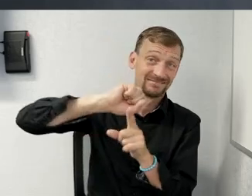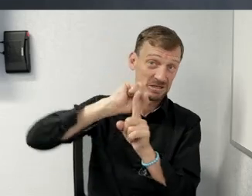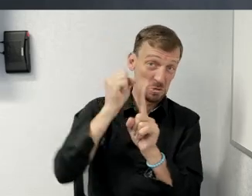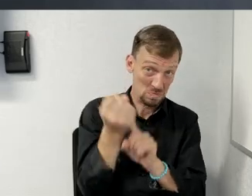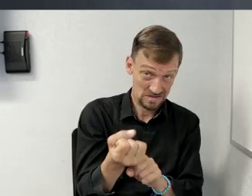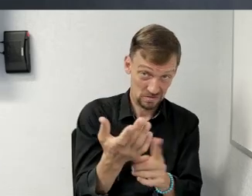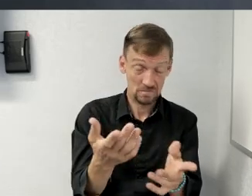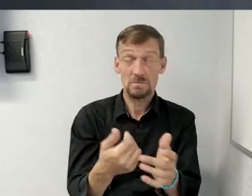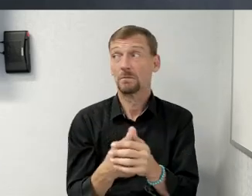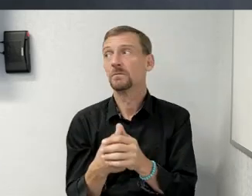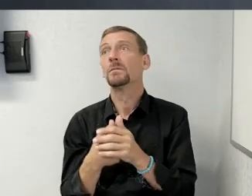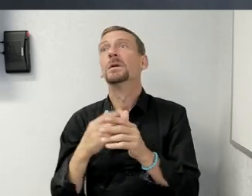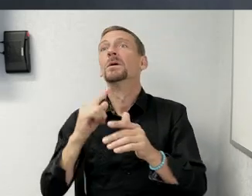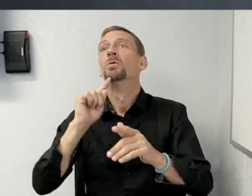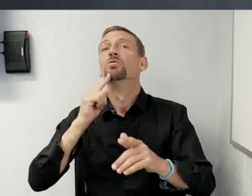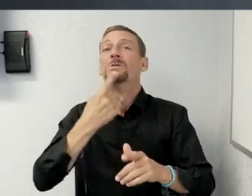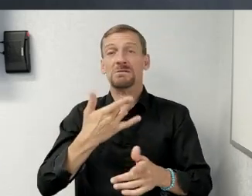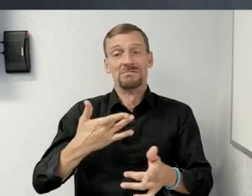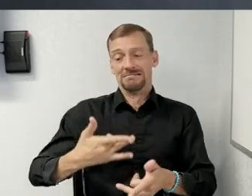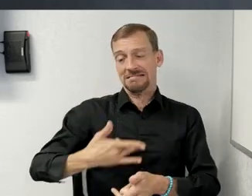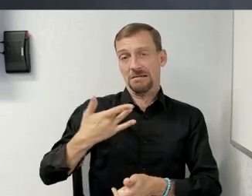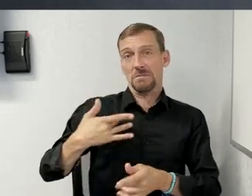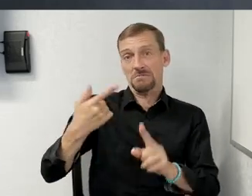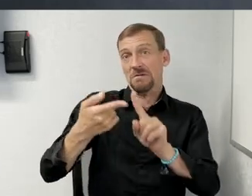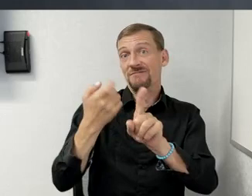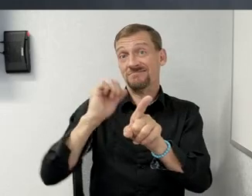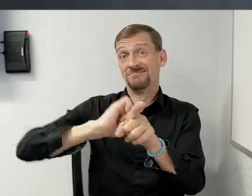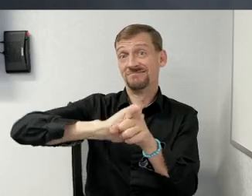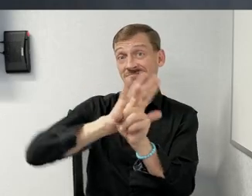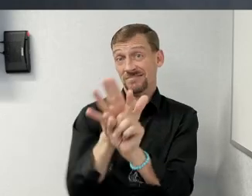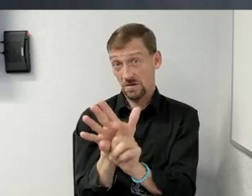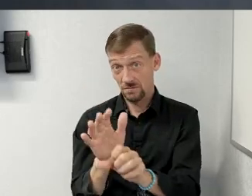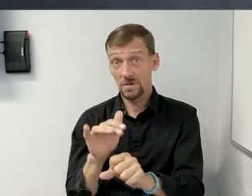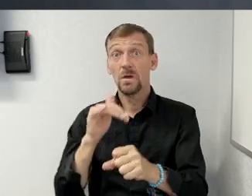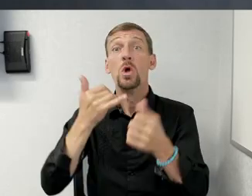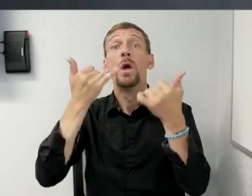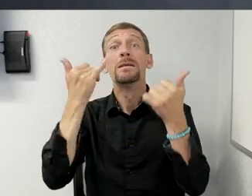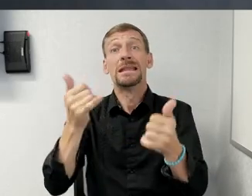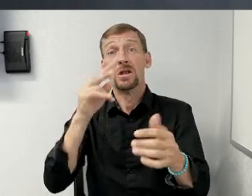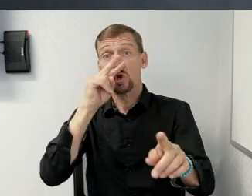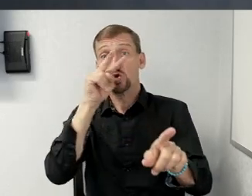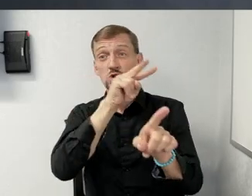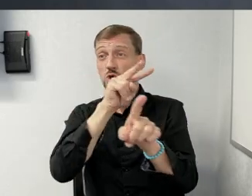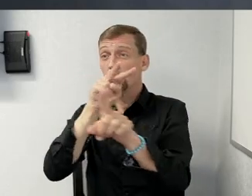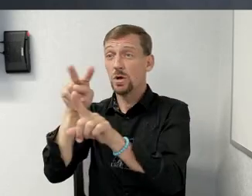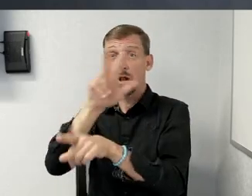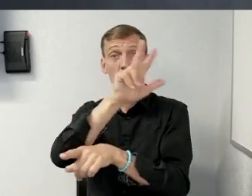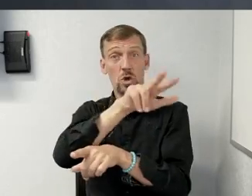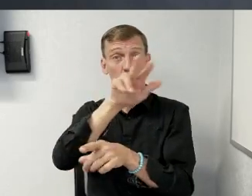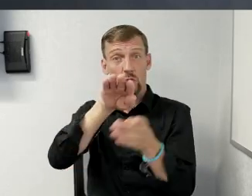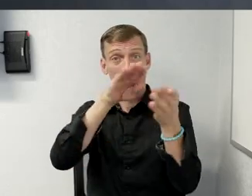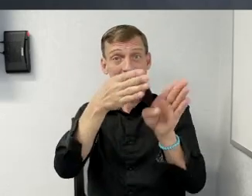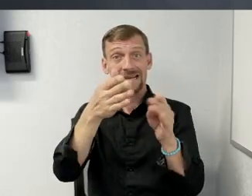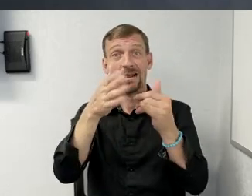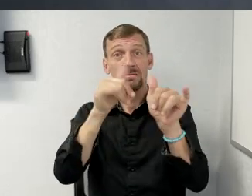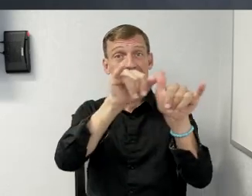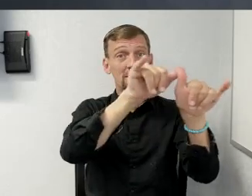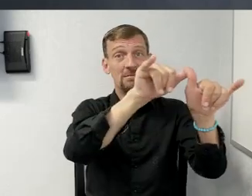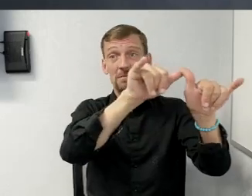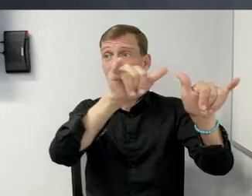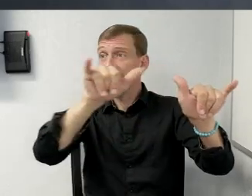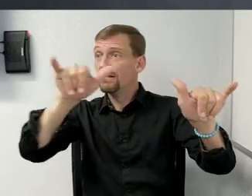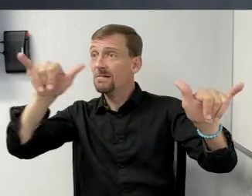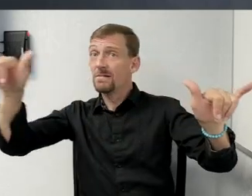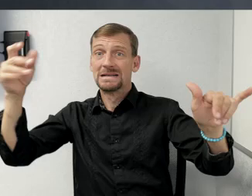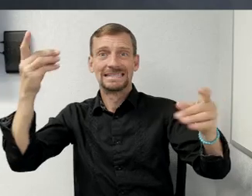condition. And just looking at those 33 deaths, there definitely was some common chronic